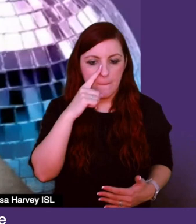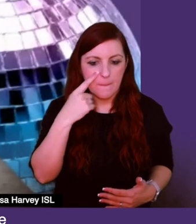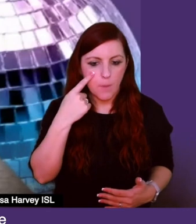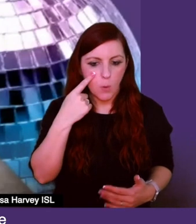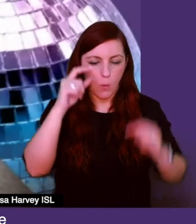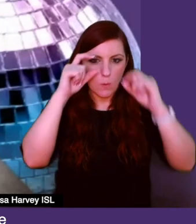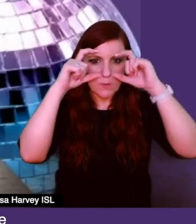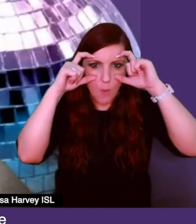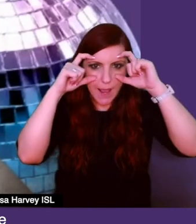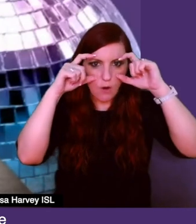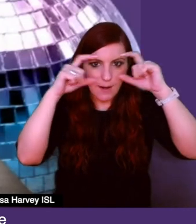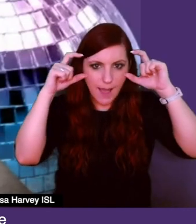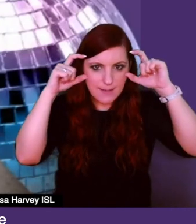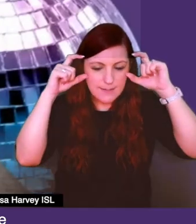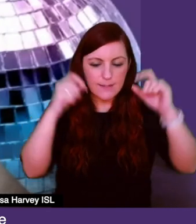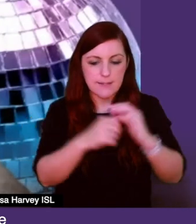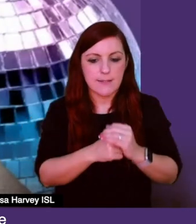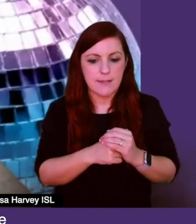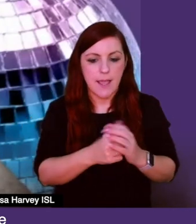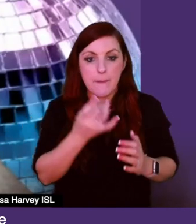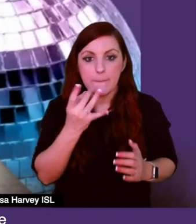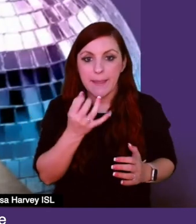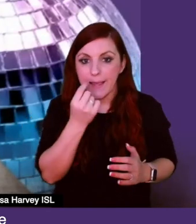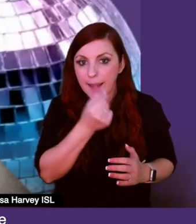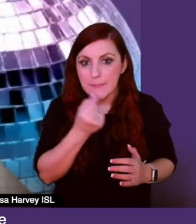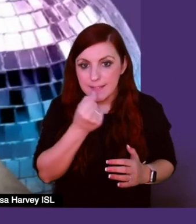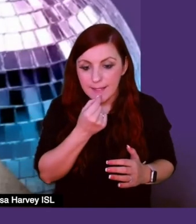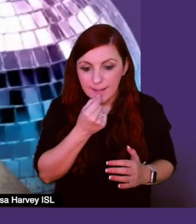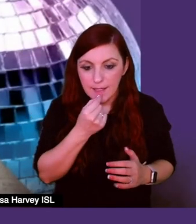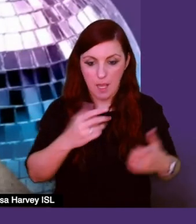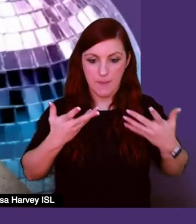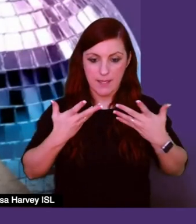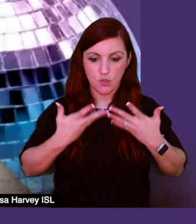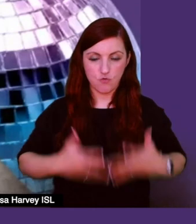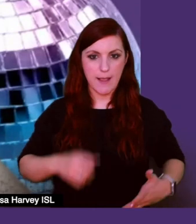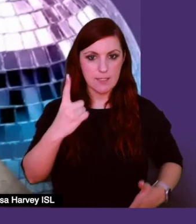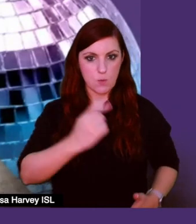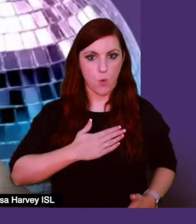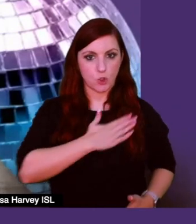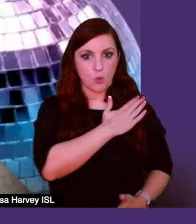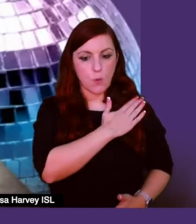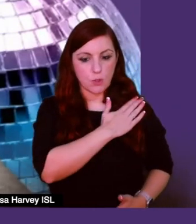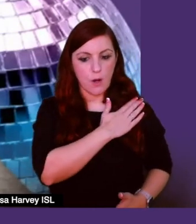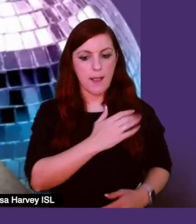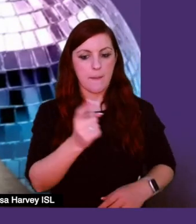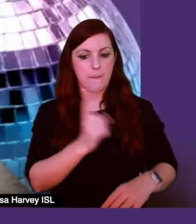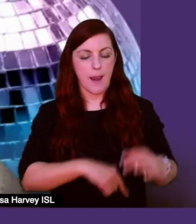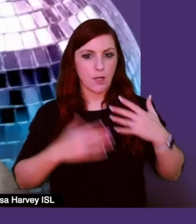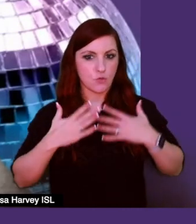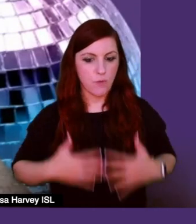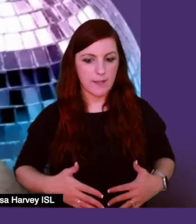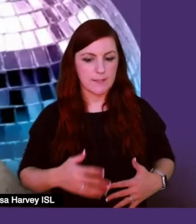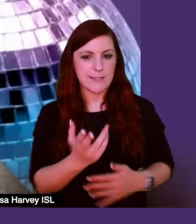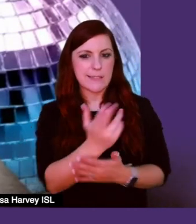blue square framed rims and pink lipstick. My dress is a one-shouldered black